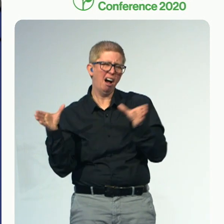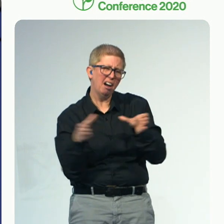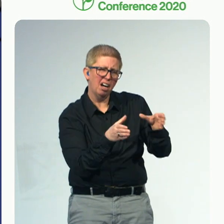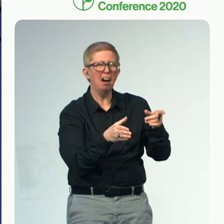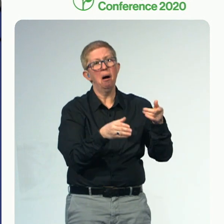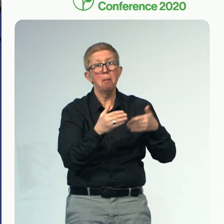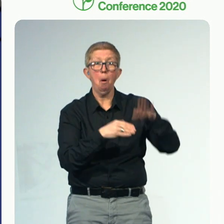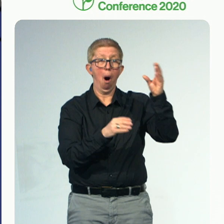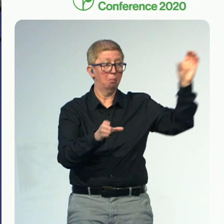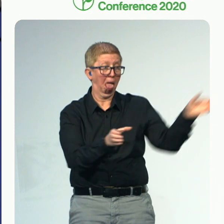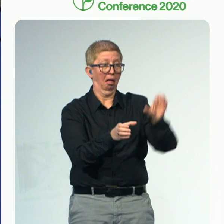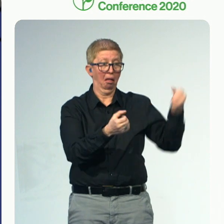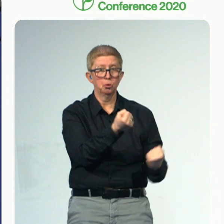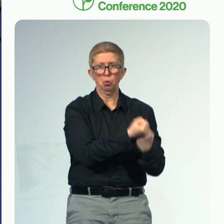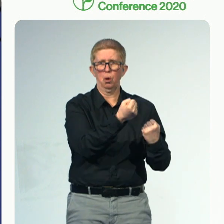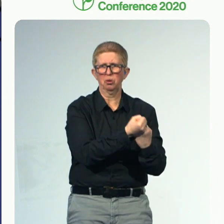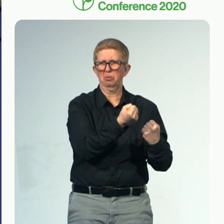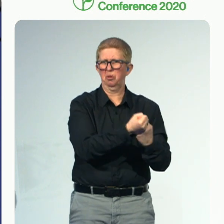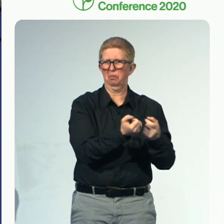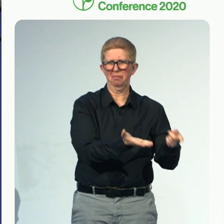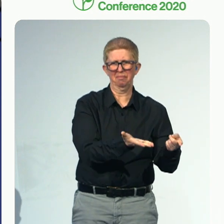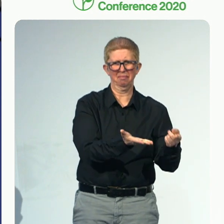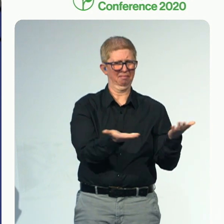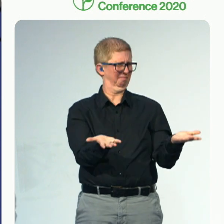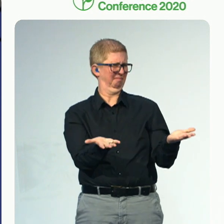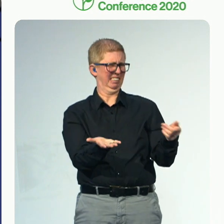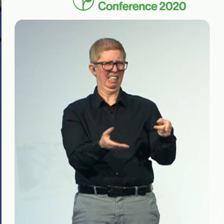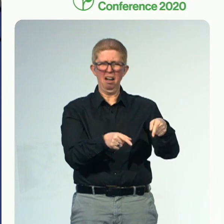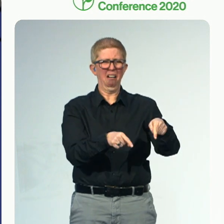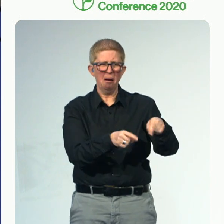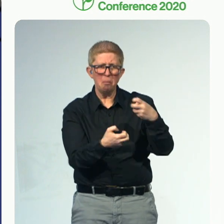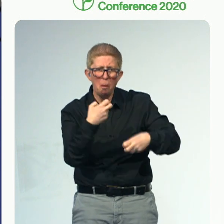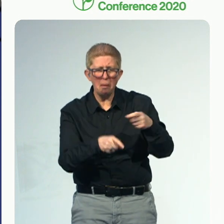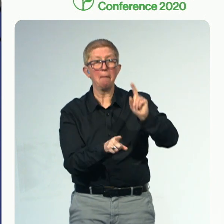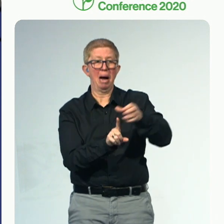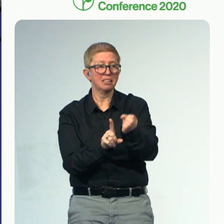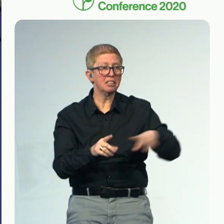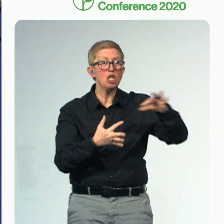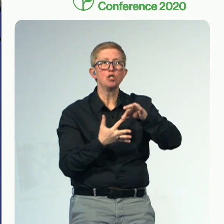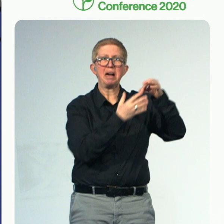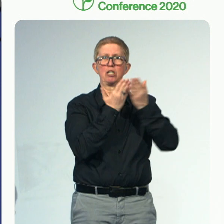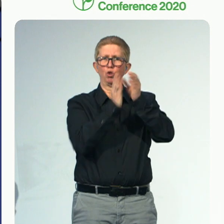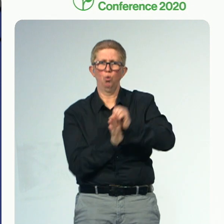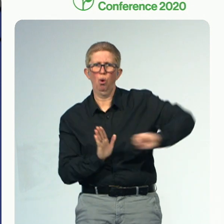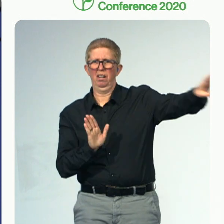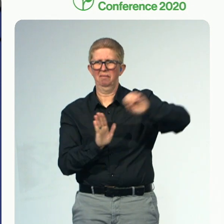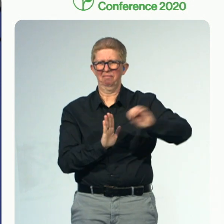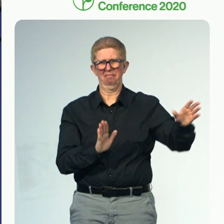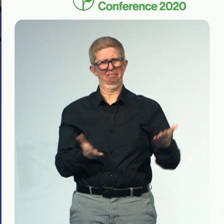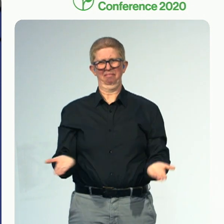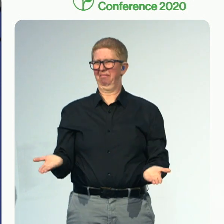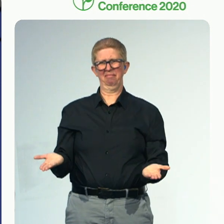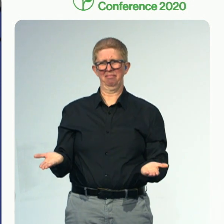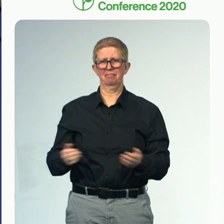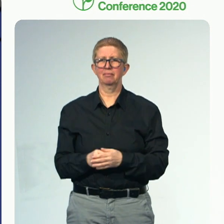I sometimes make the analogy that this is like placing a child in hospital on the grounds that they need the medical intervention and not